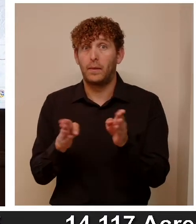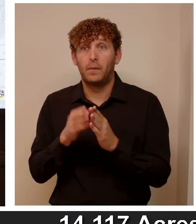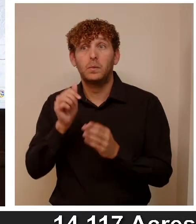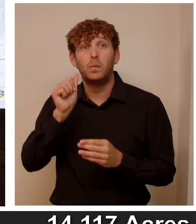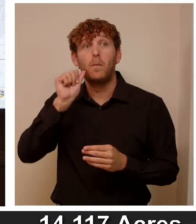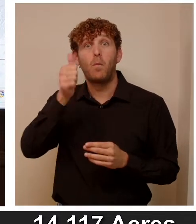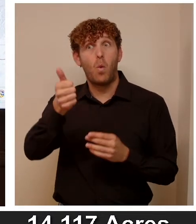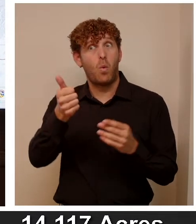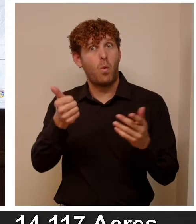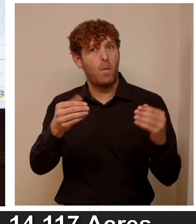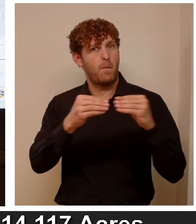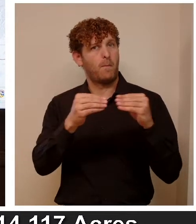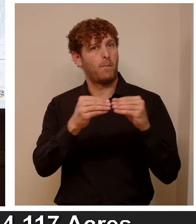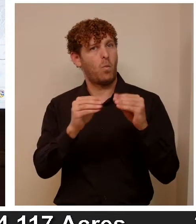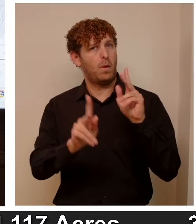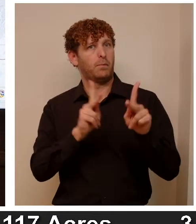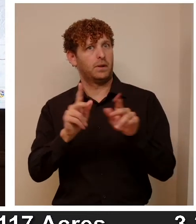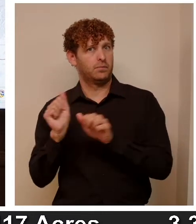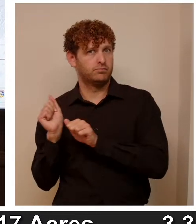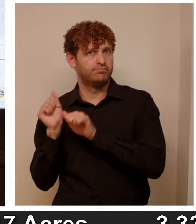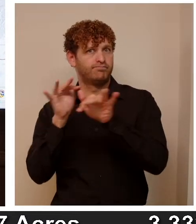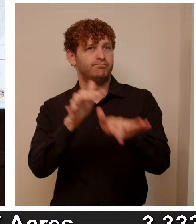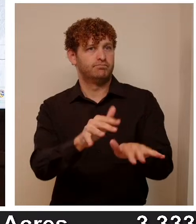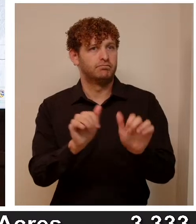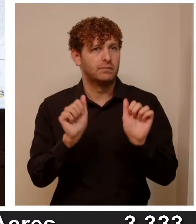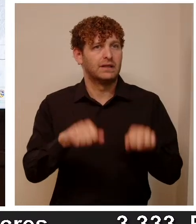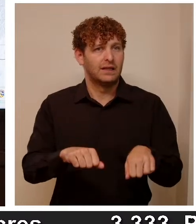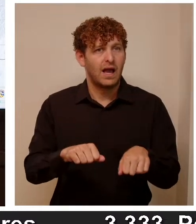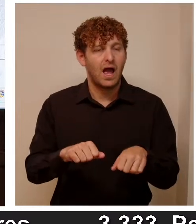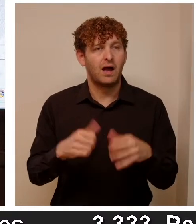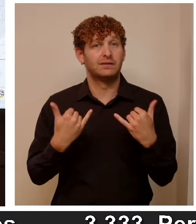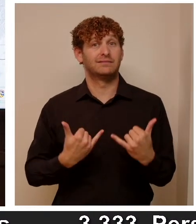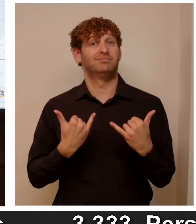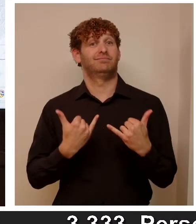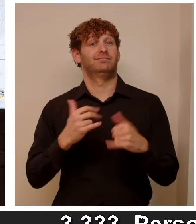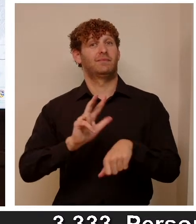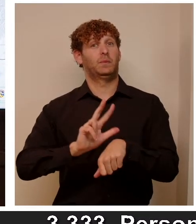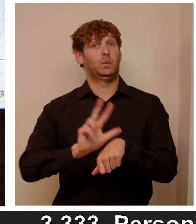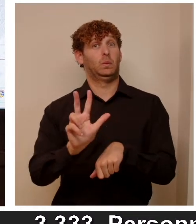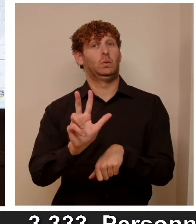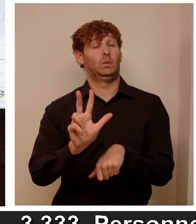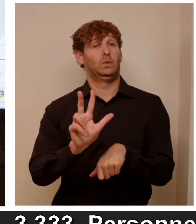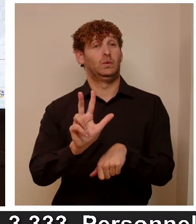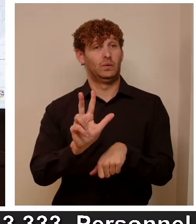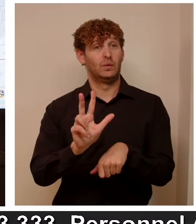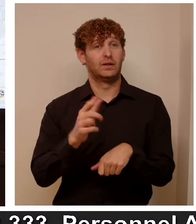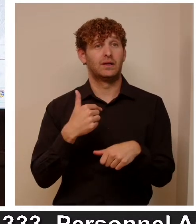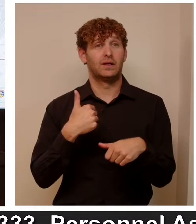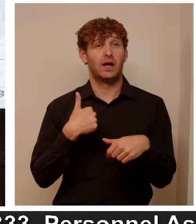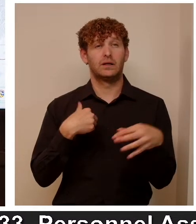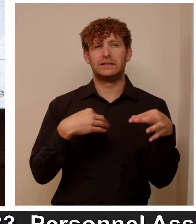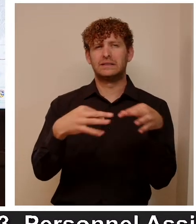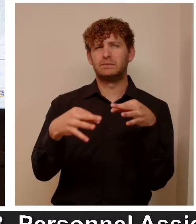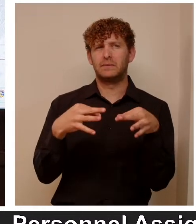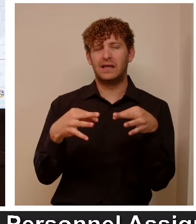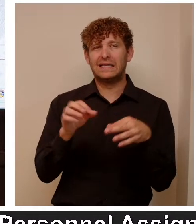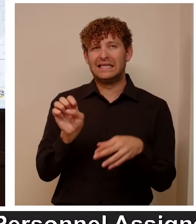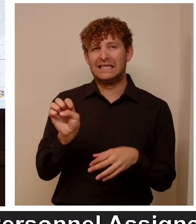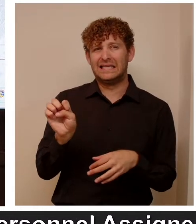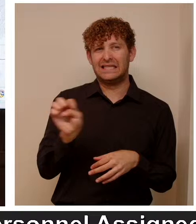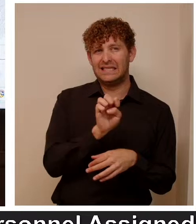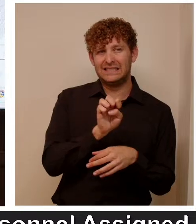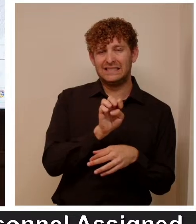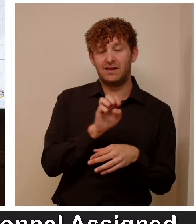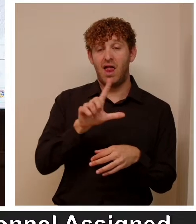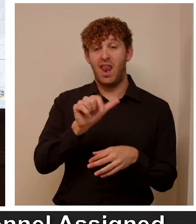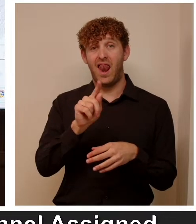as of 3 o'clock today, it's I just want to describe the area one more time. It's east of Lake, south